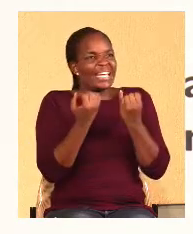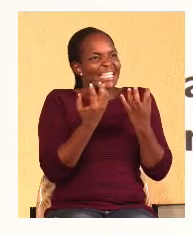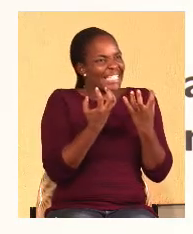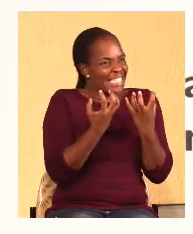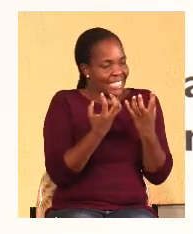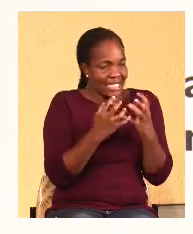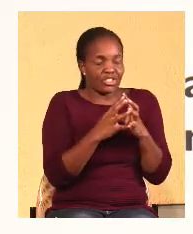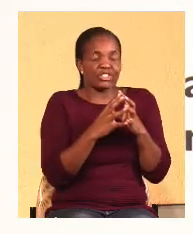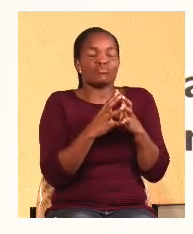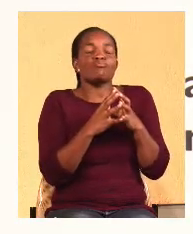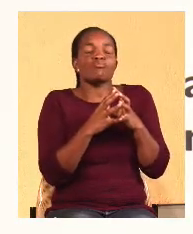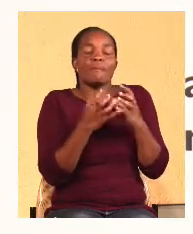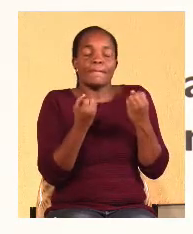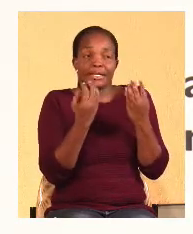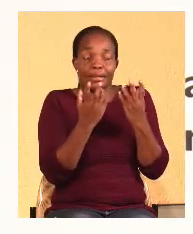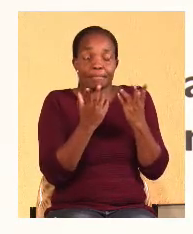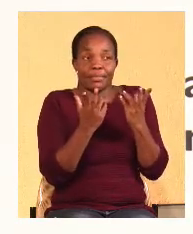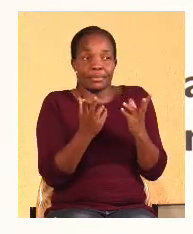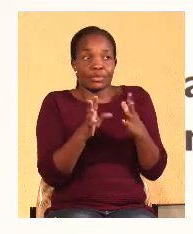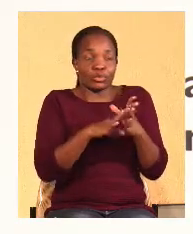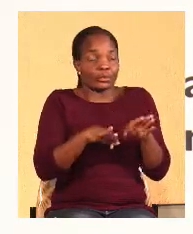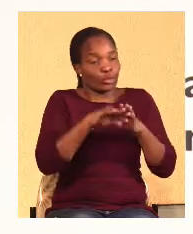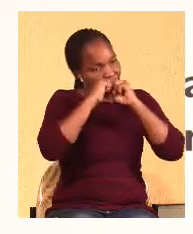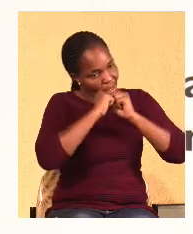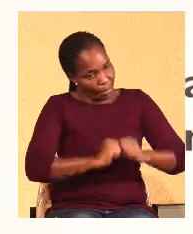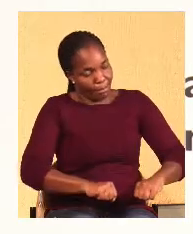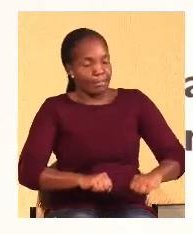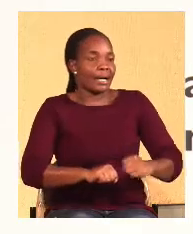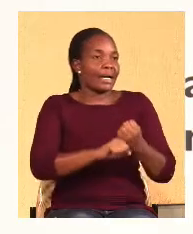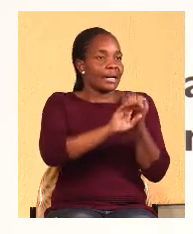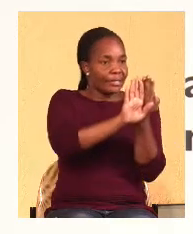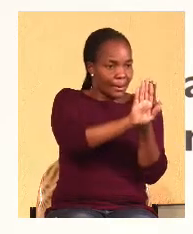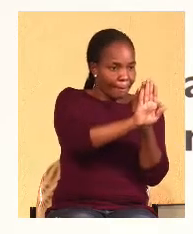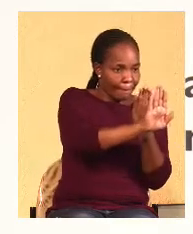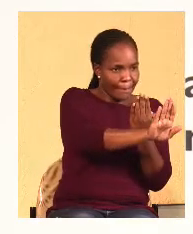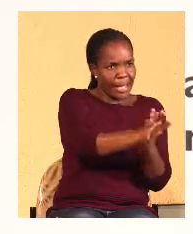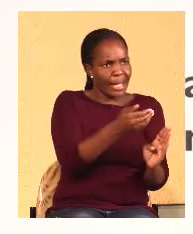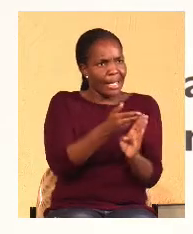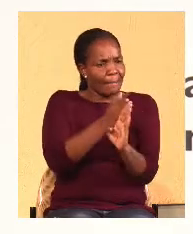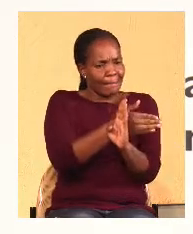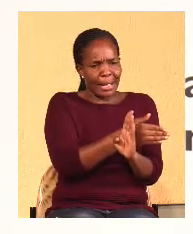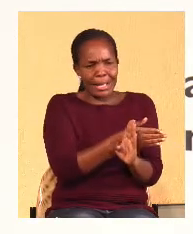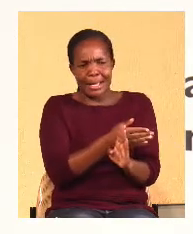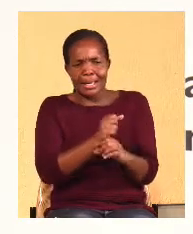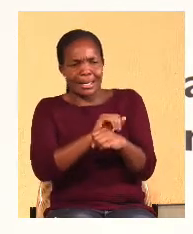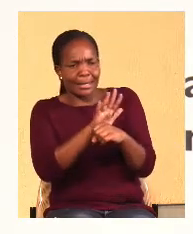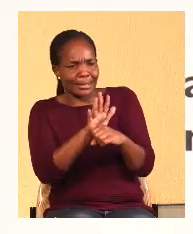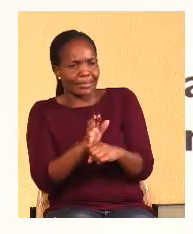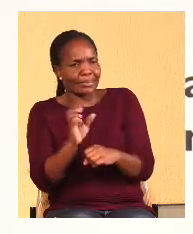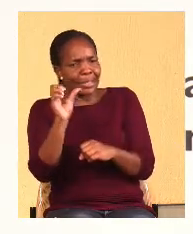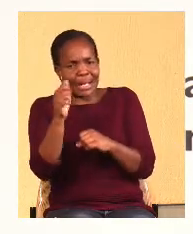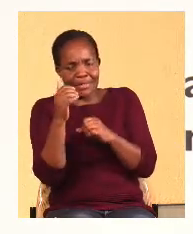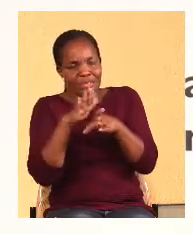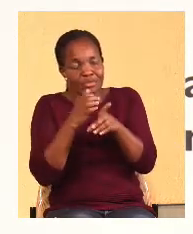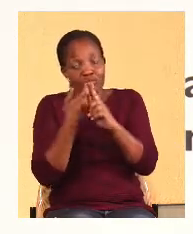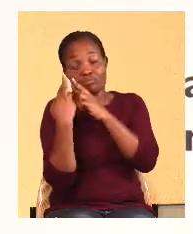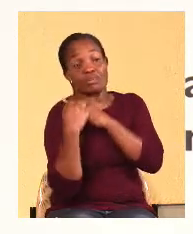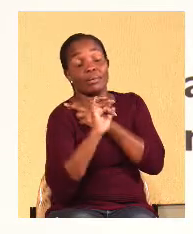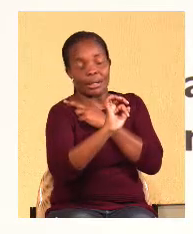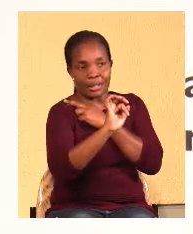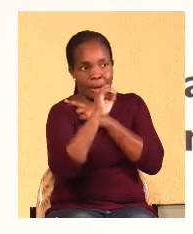more than 10 people to for the prevention, combating of the further spread of COVID-19, they are allowed to